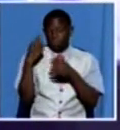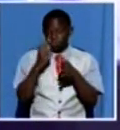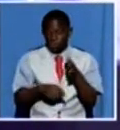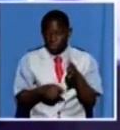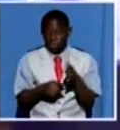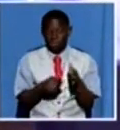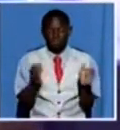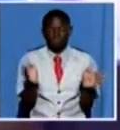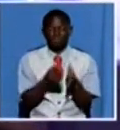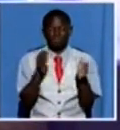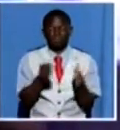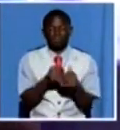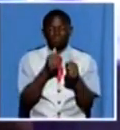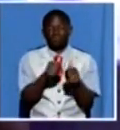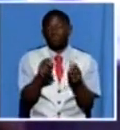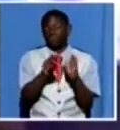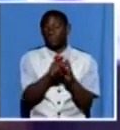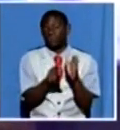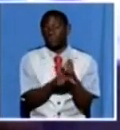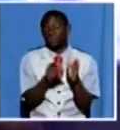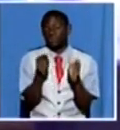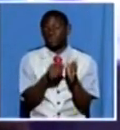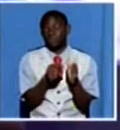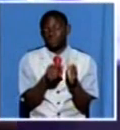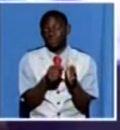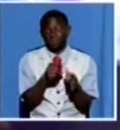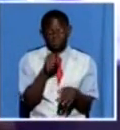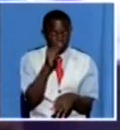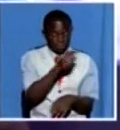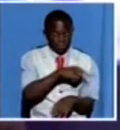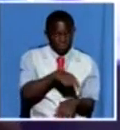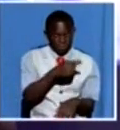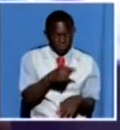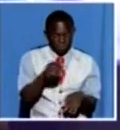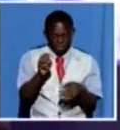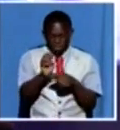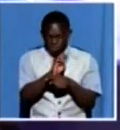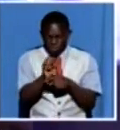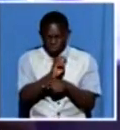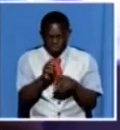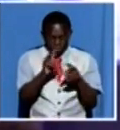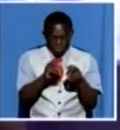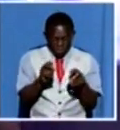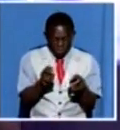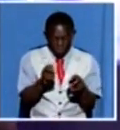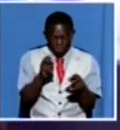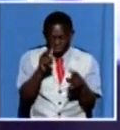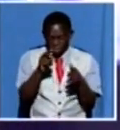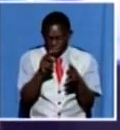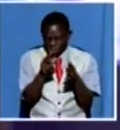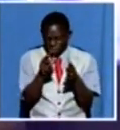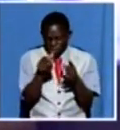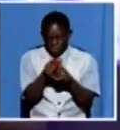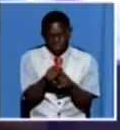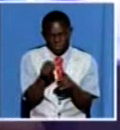evaluating, they submitted 2 bids and said, we have seen these 2 as bids that can be able to